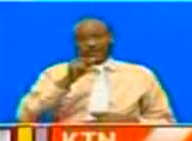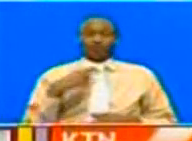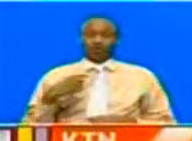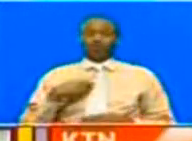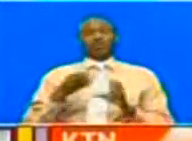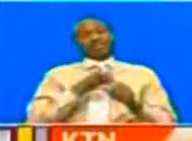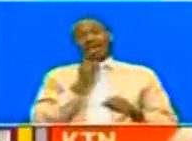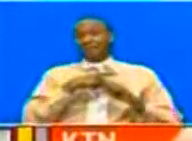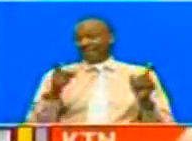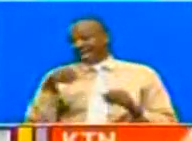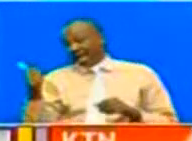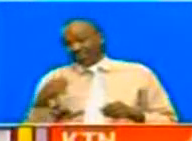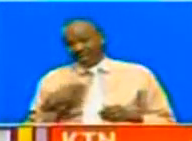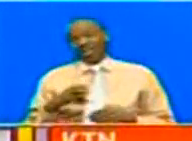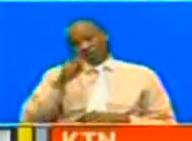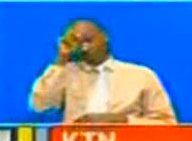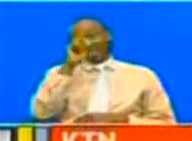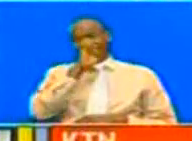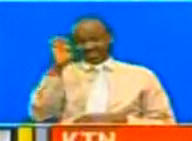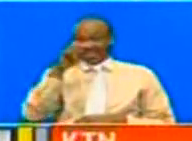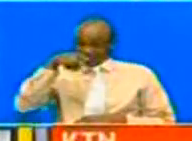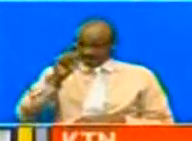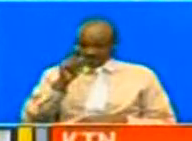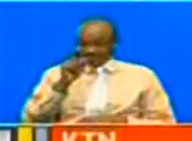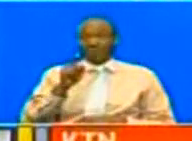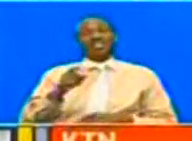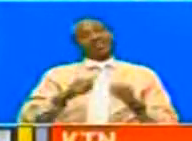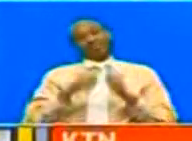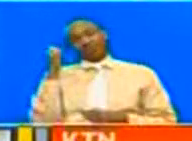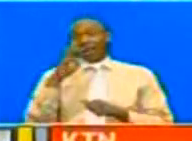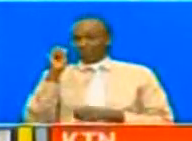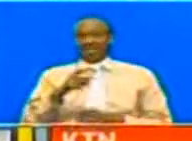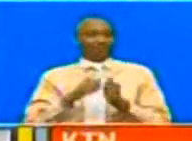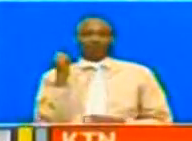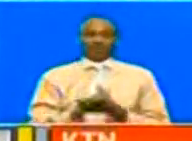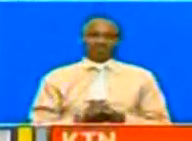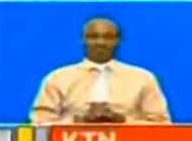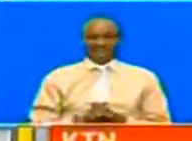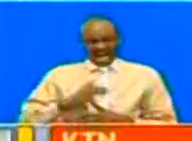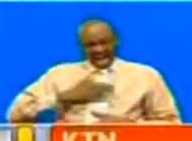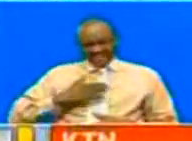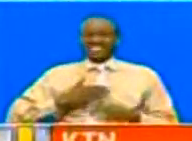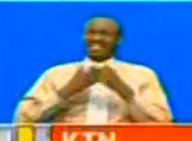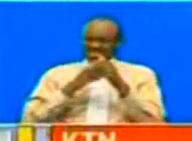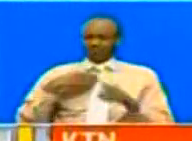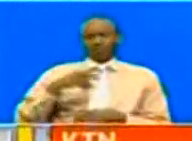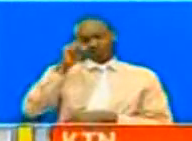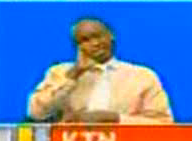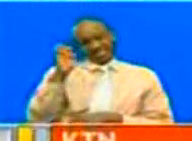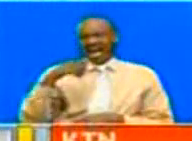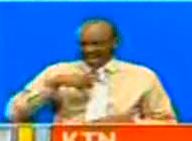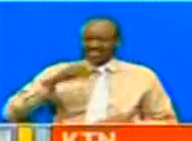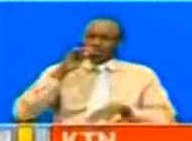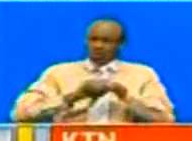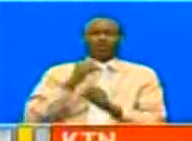baadhi ya wabunge kutoka kaskazini ya nchi. We the leadership in Northern Kenya headed by the majority leader have done a very